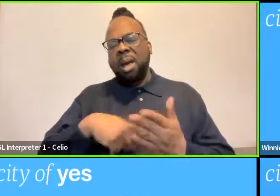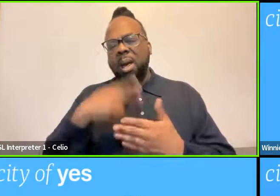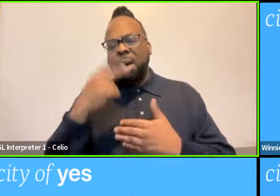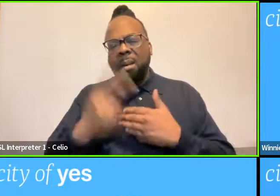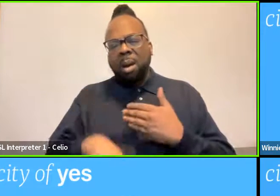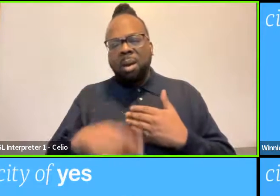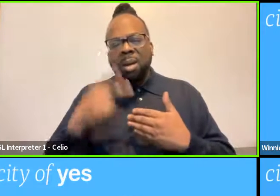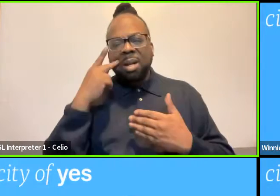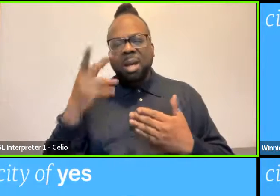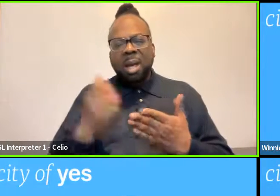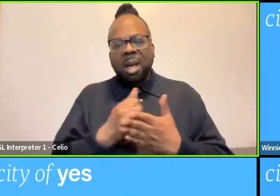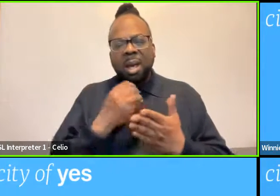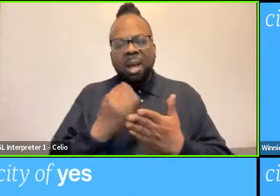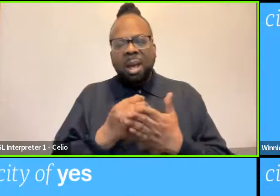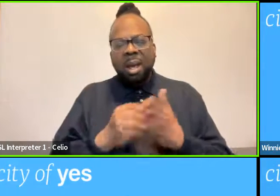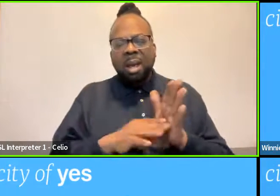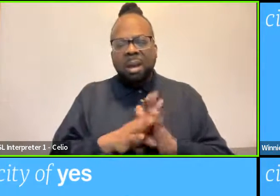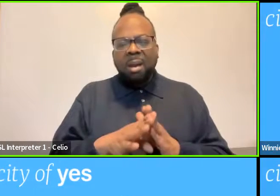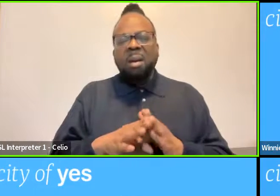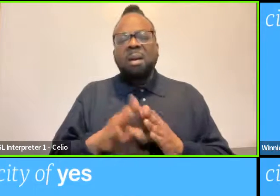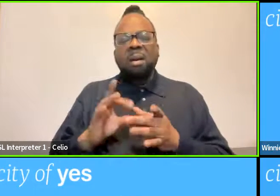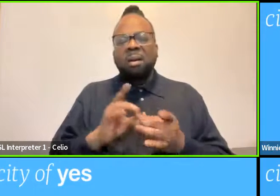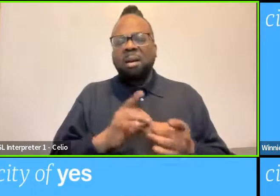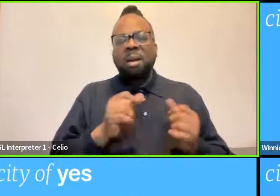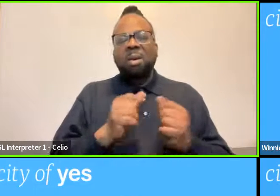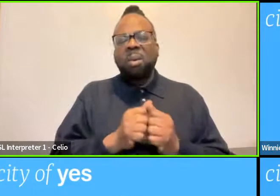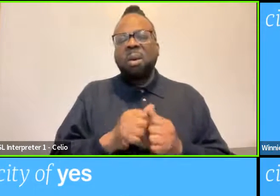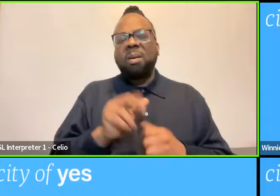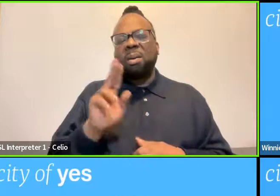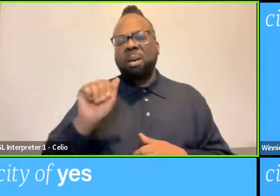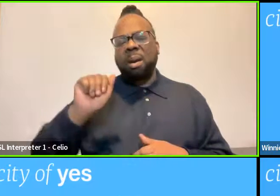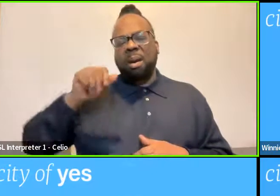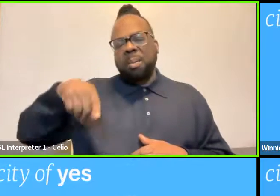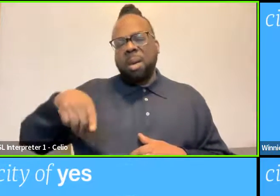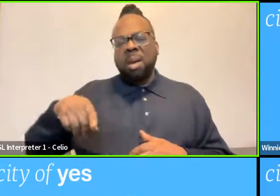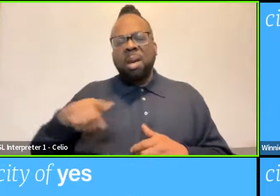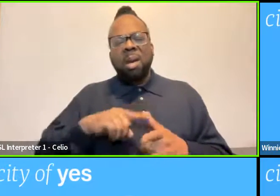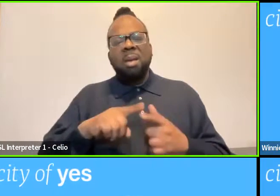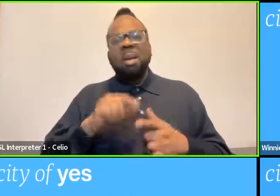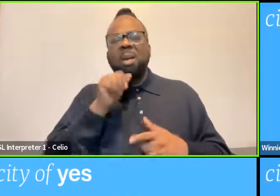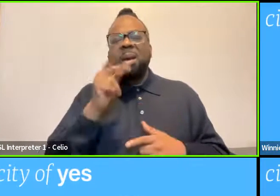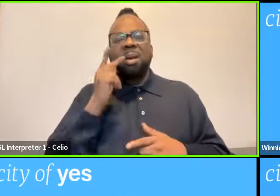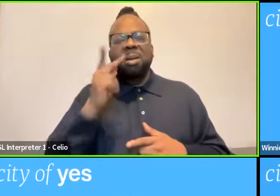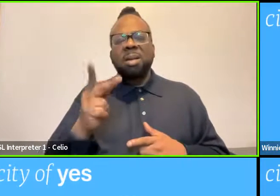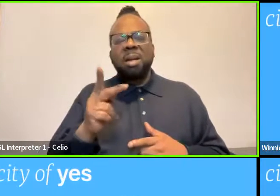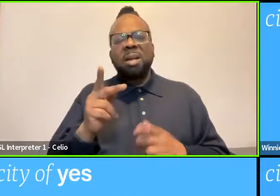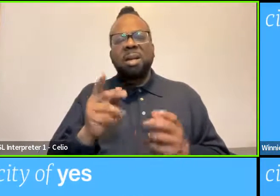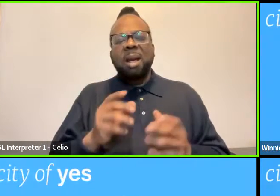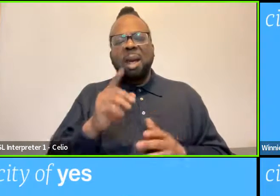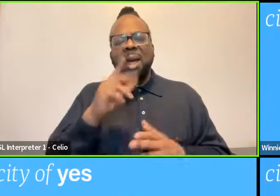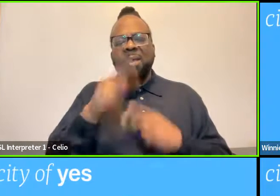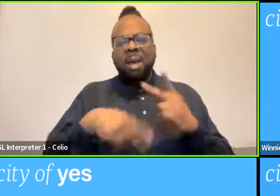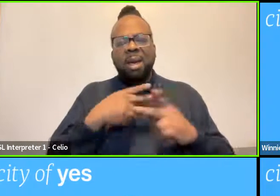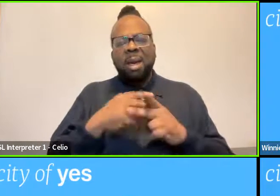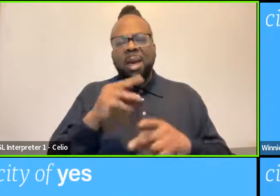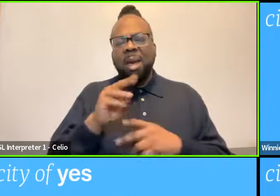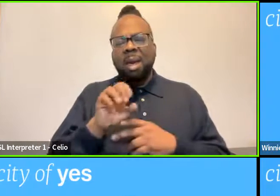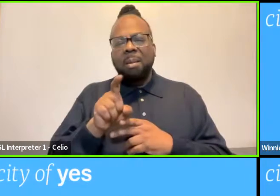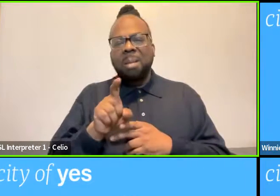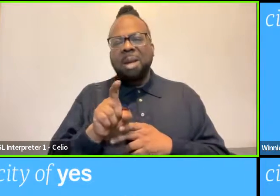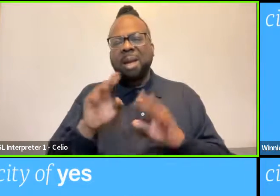income developments take advantage of the UAP framework, because otherwise it's unlikely we'll see those types of mixed income developments without some sort of